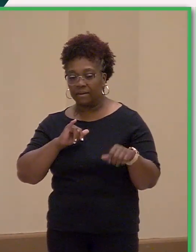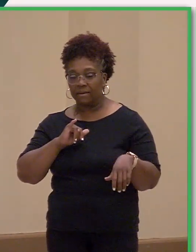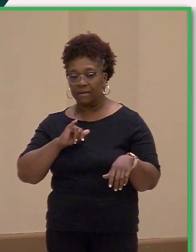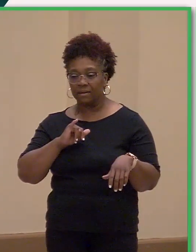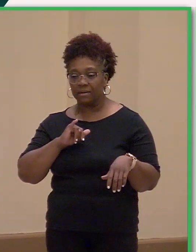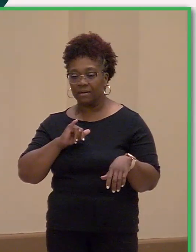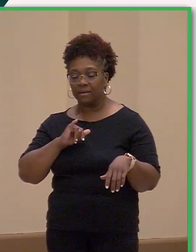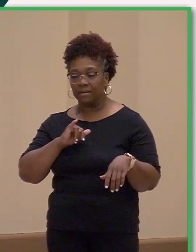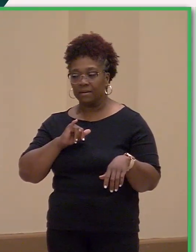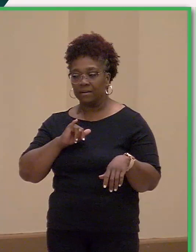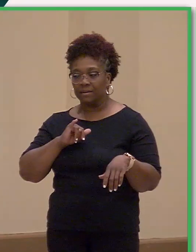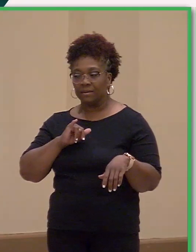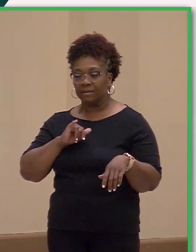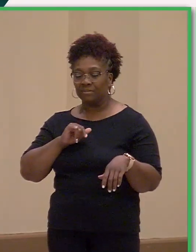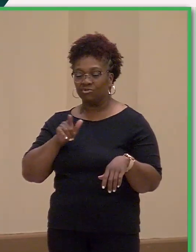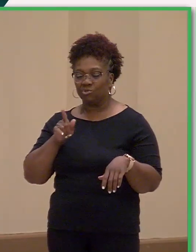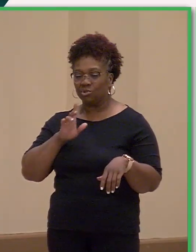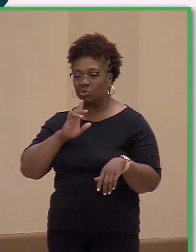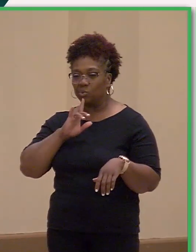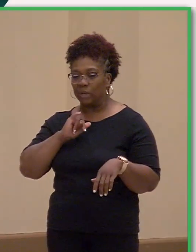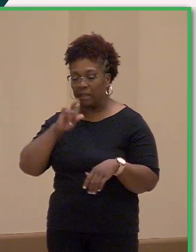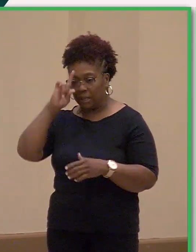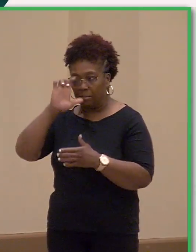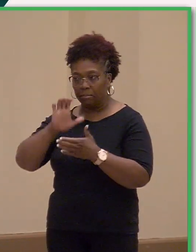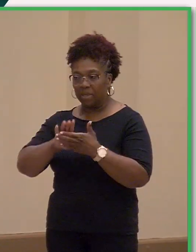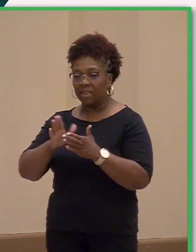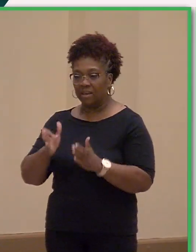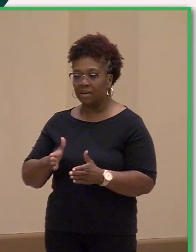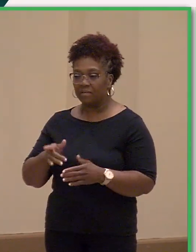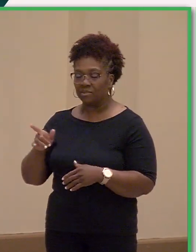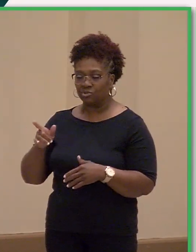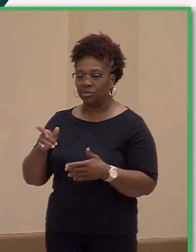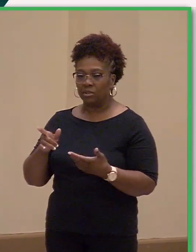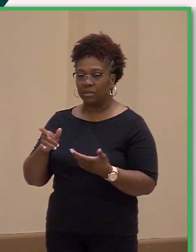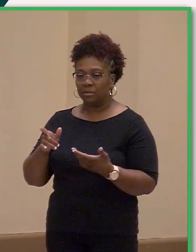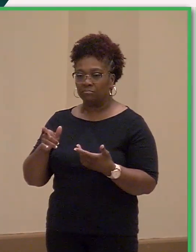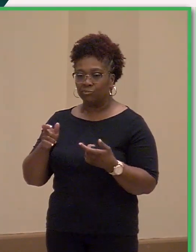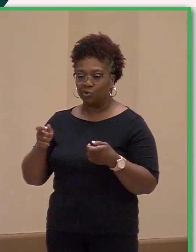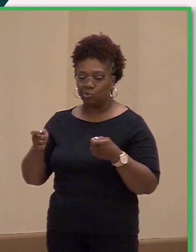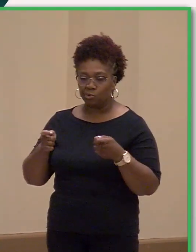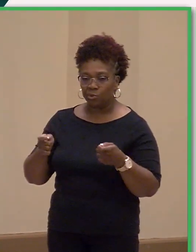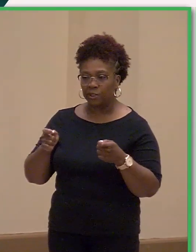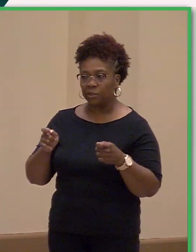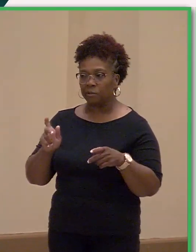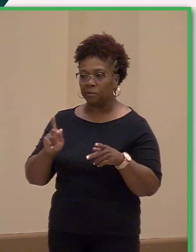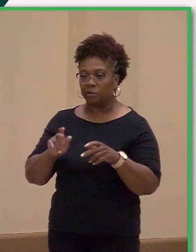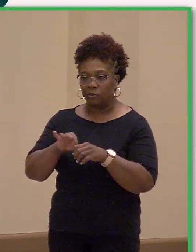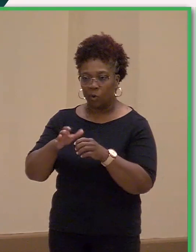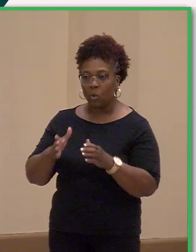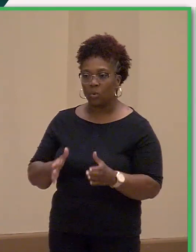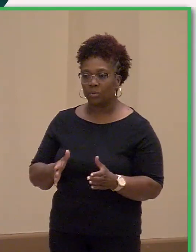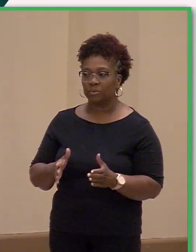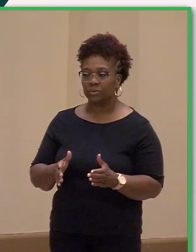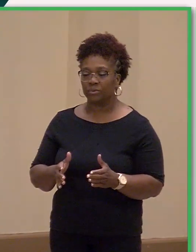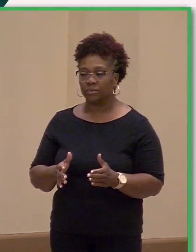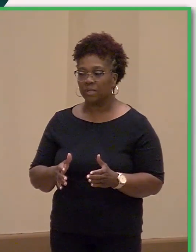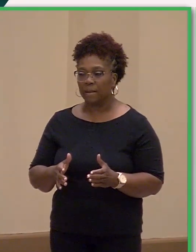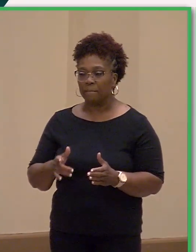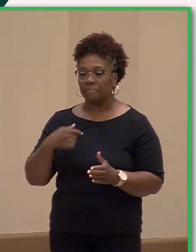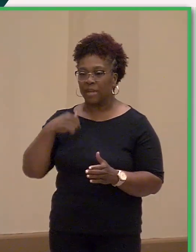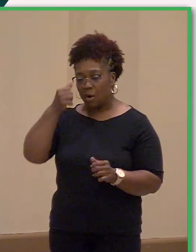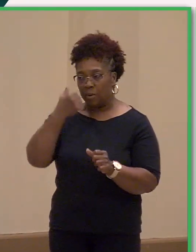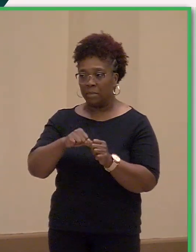she really is a believer, you know, the way she treats the constituents. I can